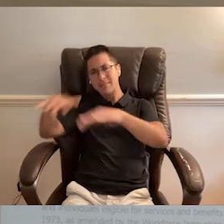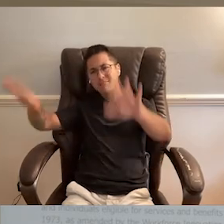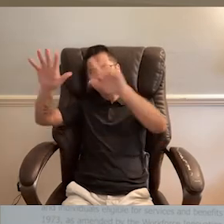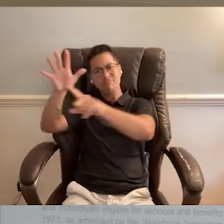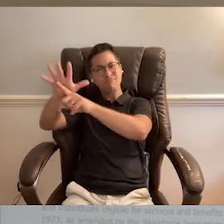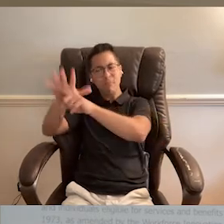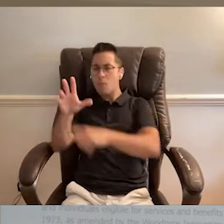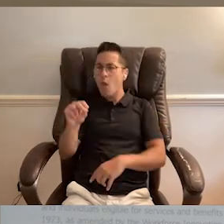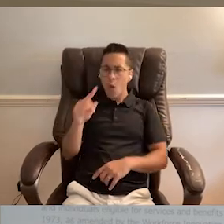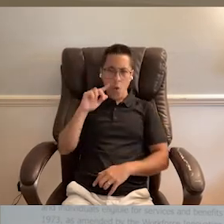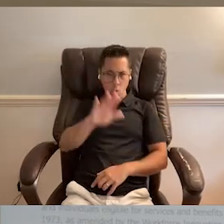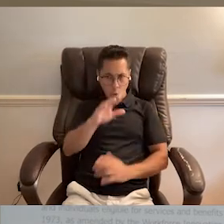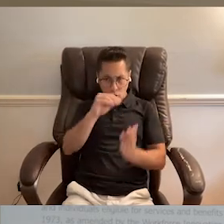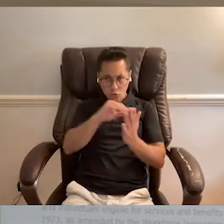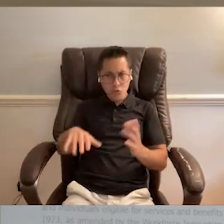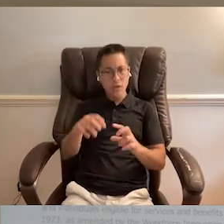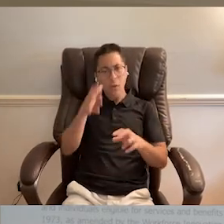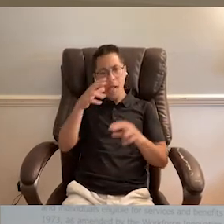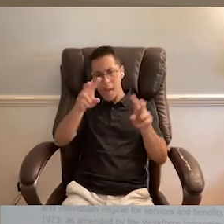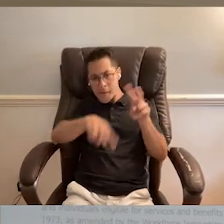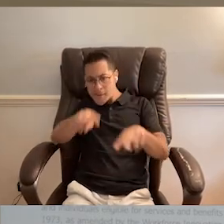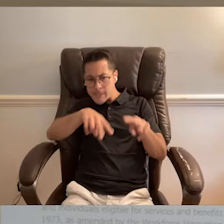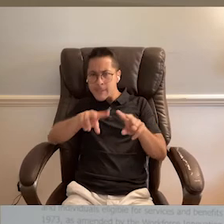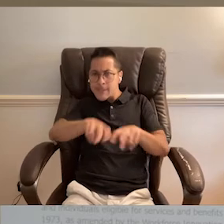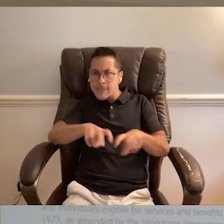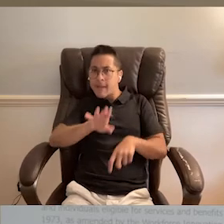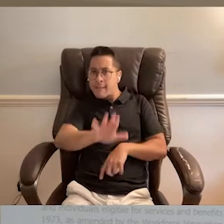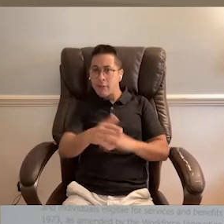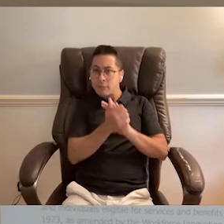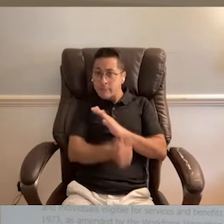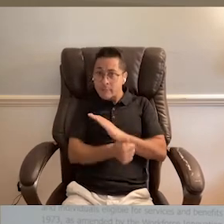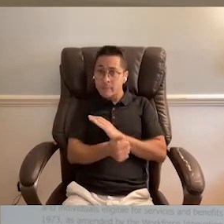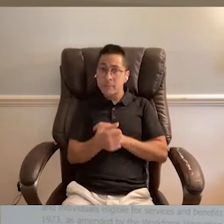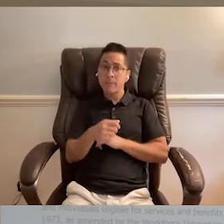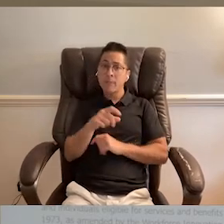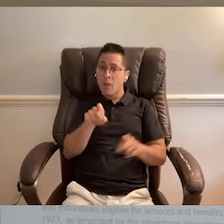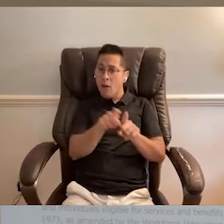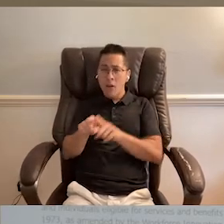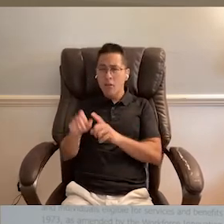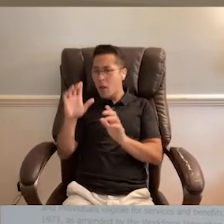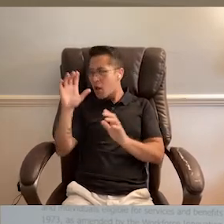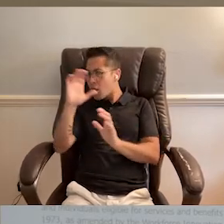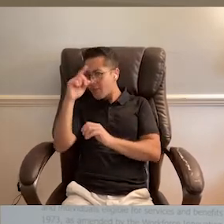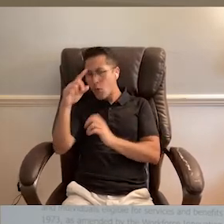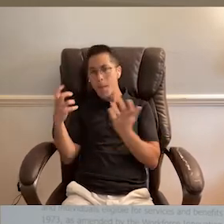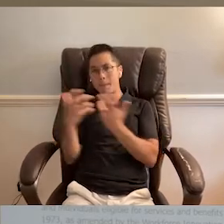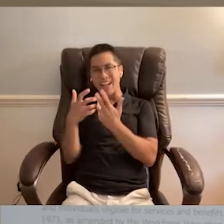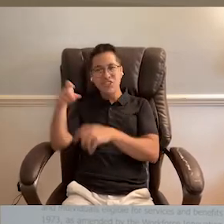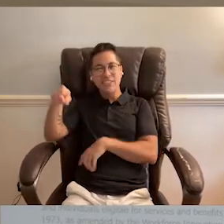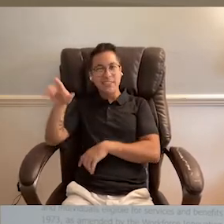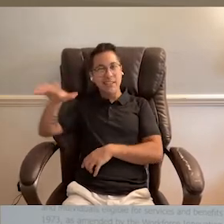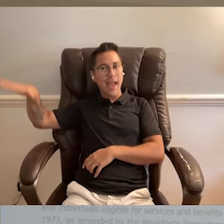students, they look for their strengths, and then they look for a matching need in the community. And they basically job